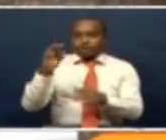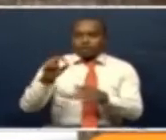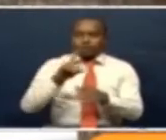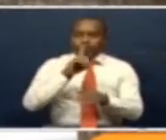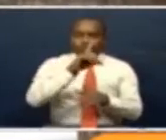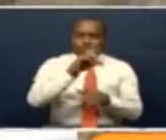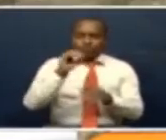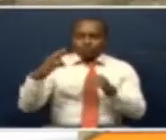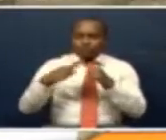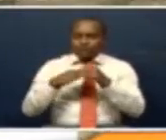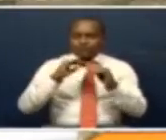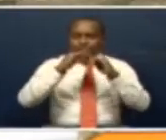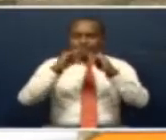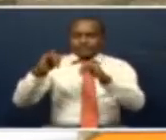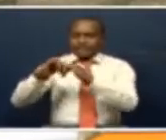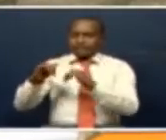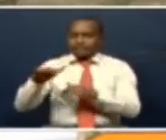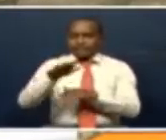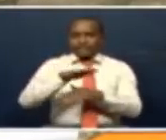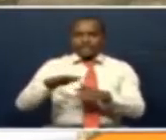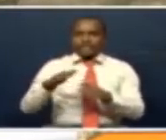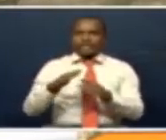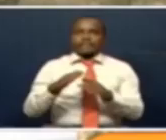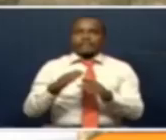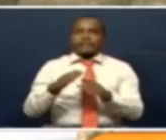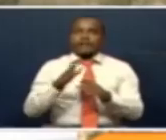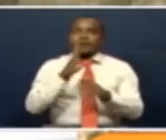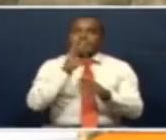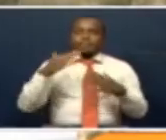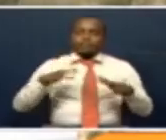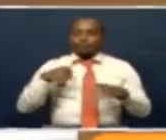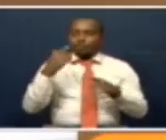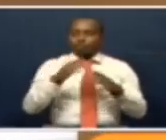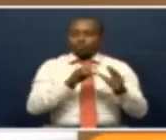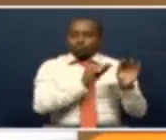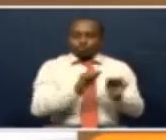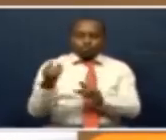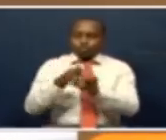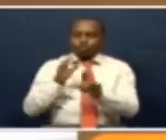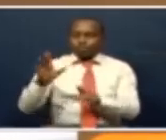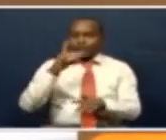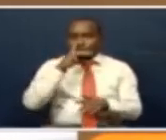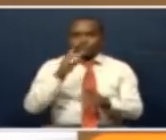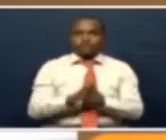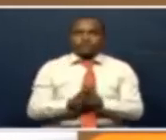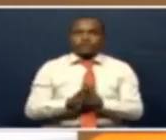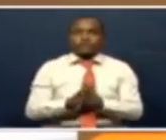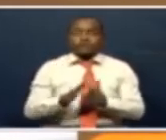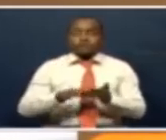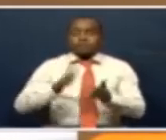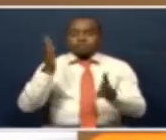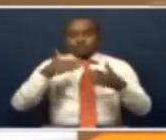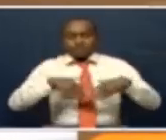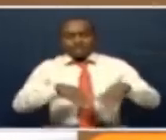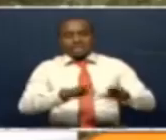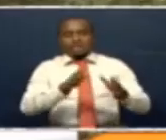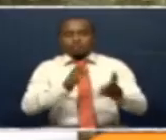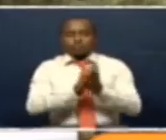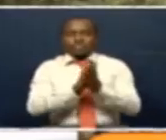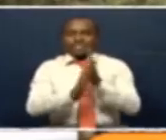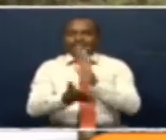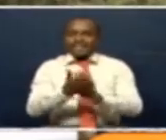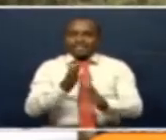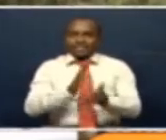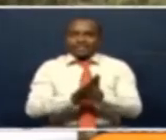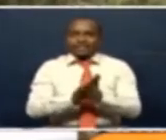camps in the area occupied by residents seeking refuge from flooded areas. Most left home with nothing except a few clothes,